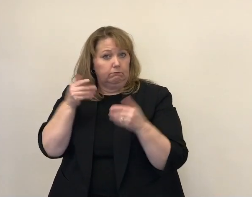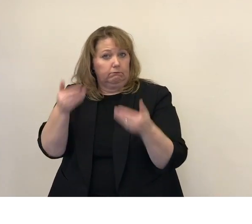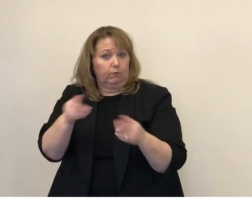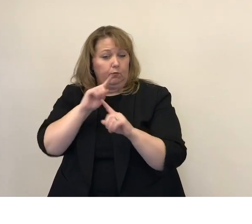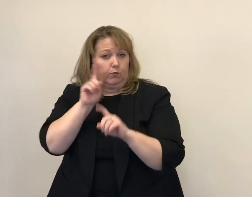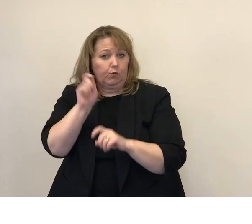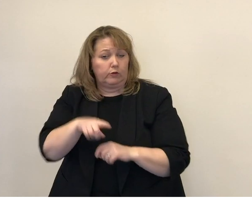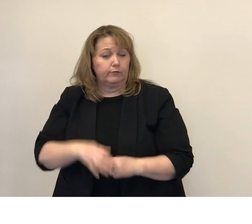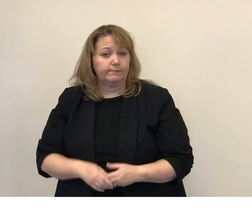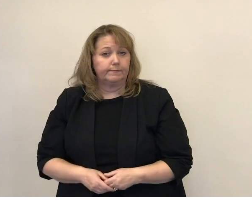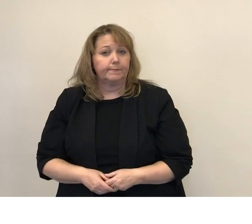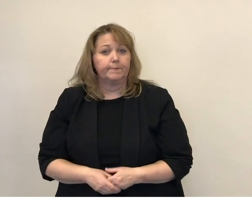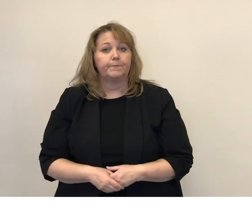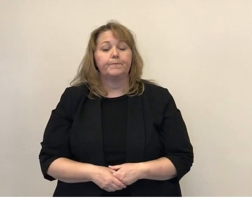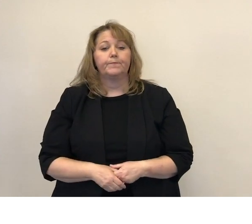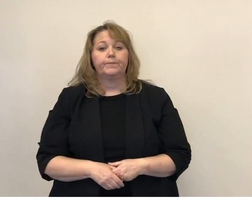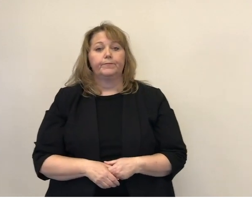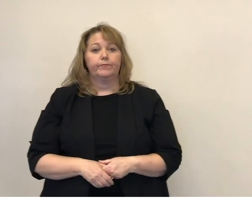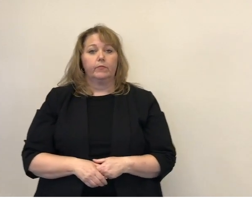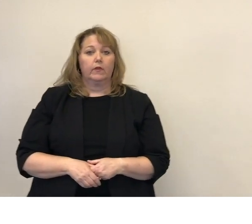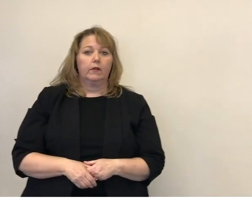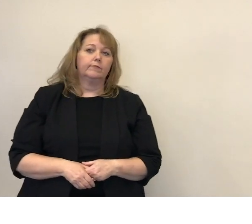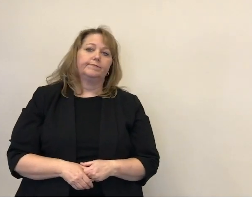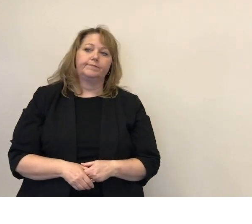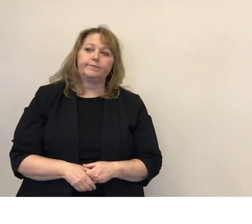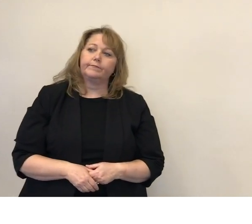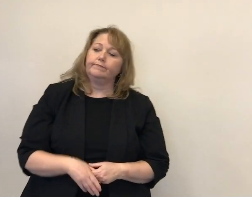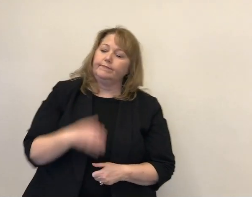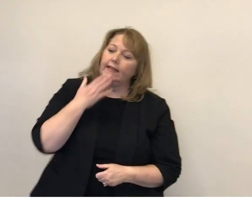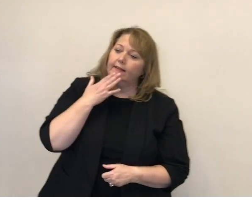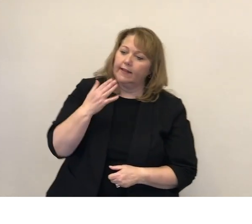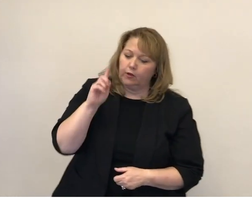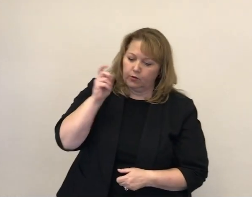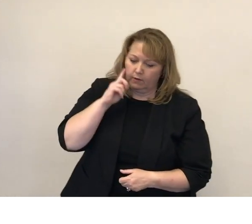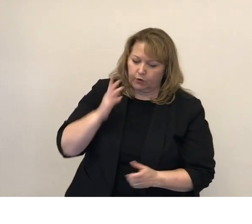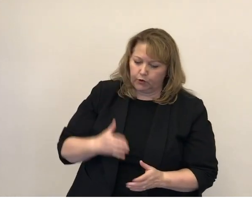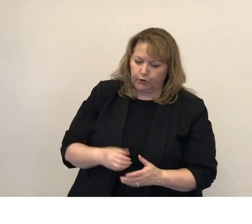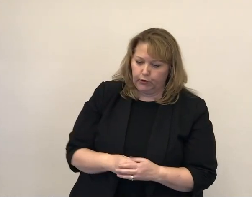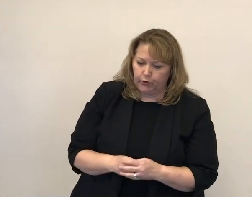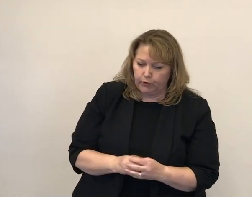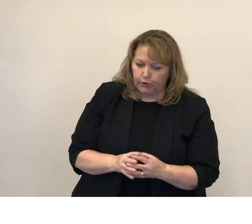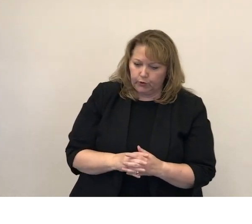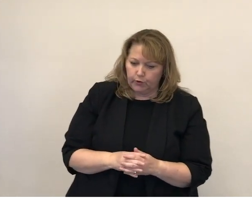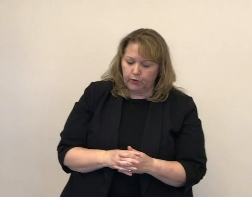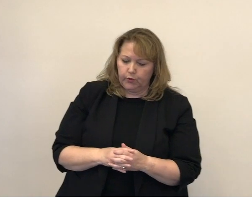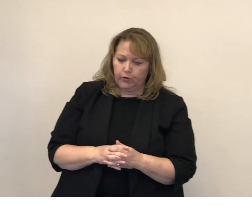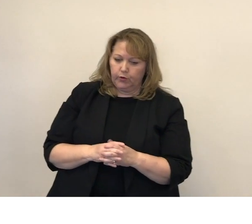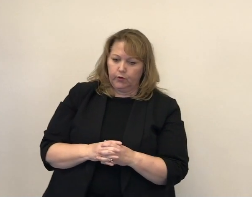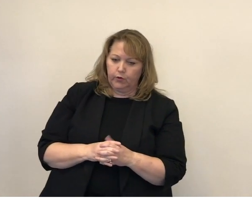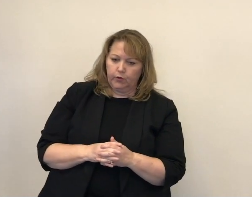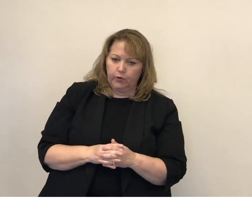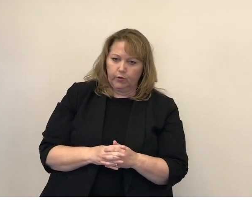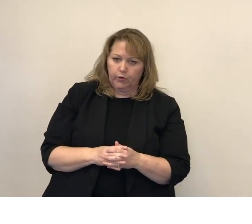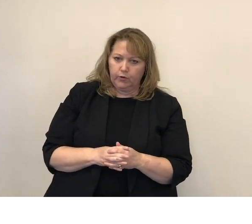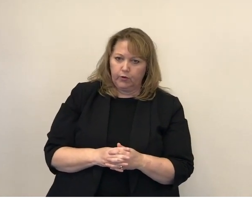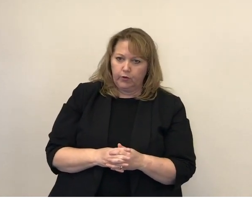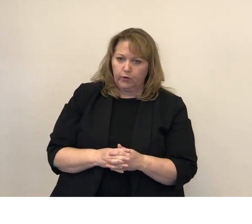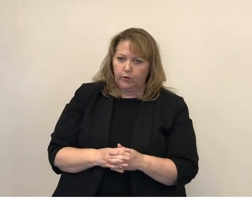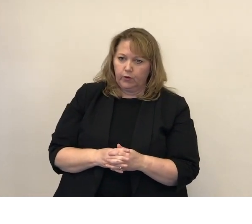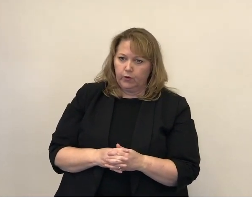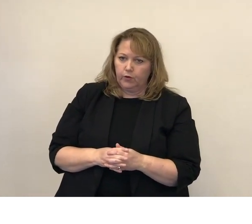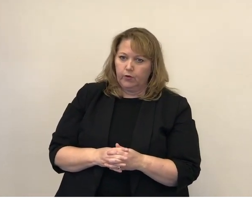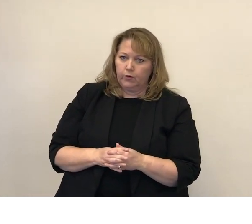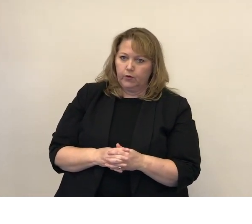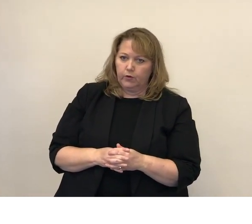ask your question? Thank you, Governor, for taking my question. My question is about the external pressure that